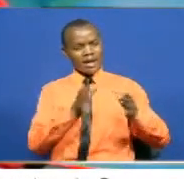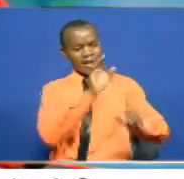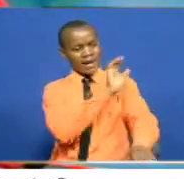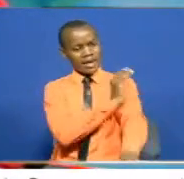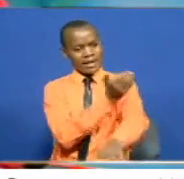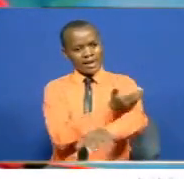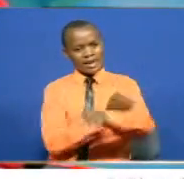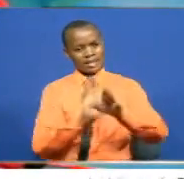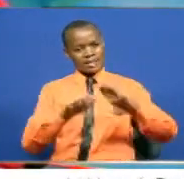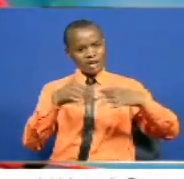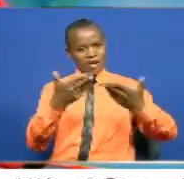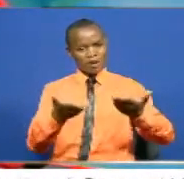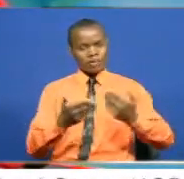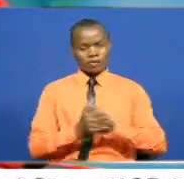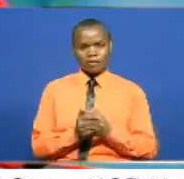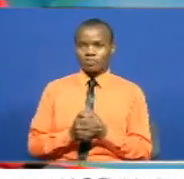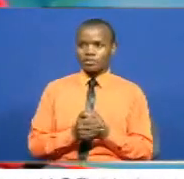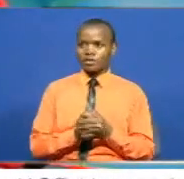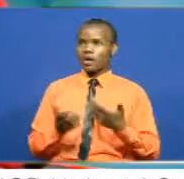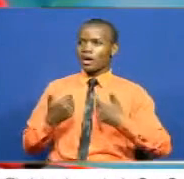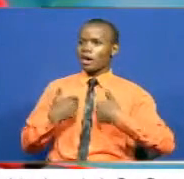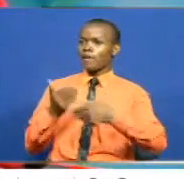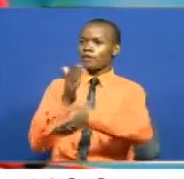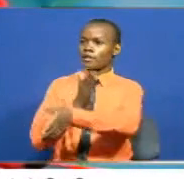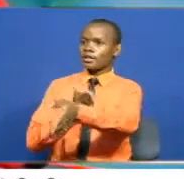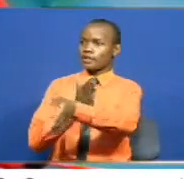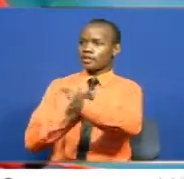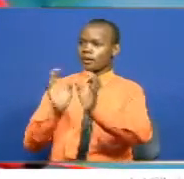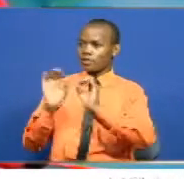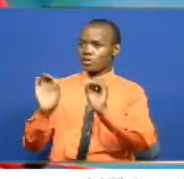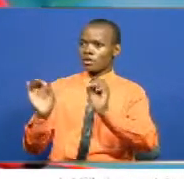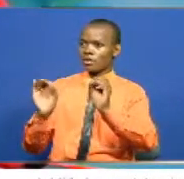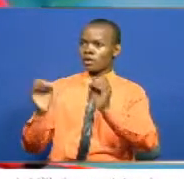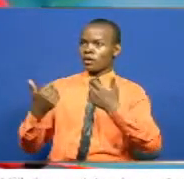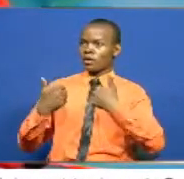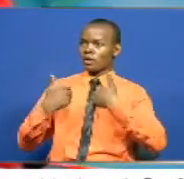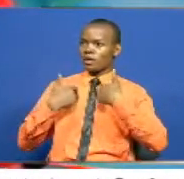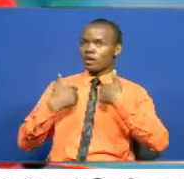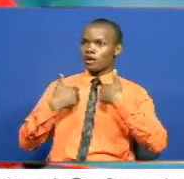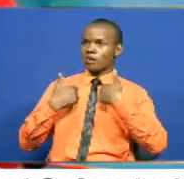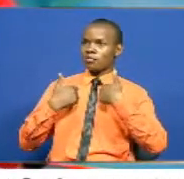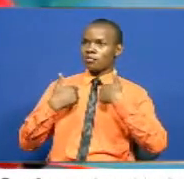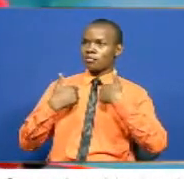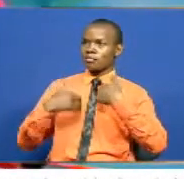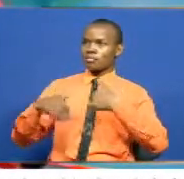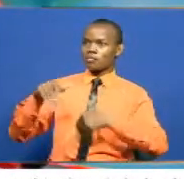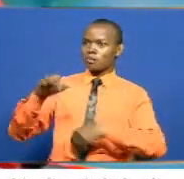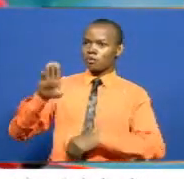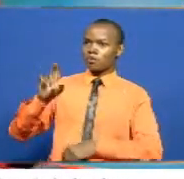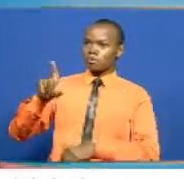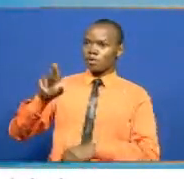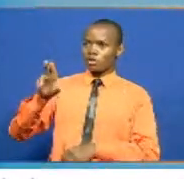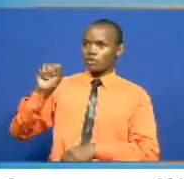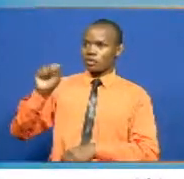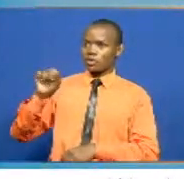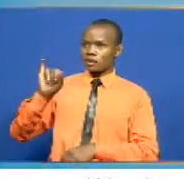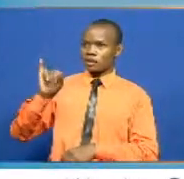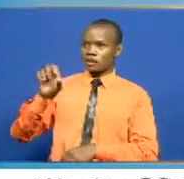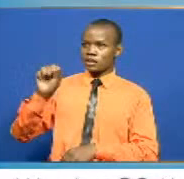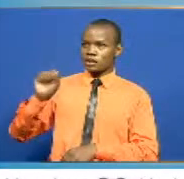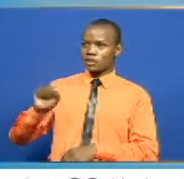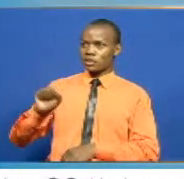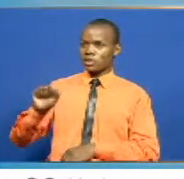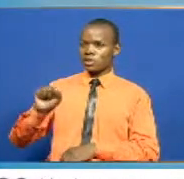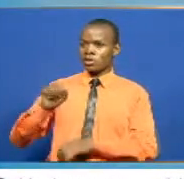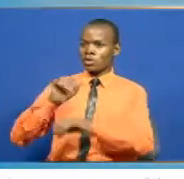So far, we don't have major injuries. We have like bumps and bruises, but we don't have major injuries. It's a good thing, because you see,